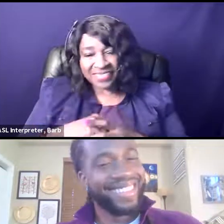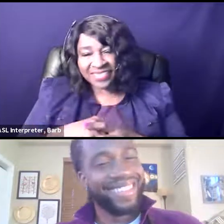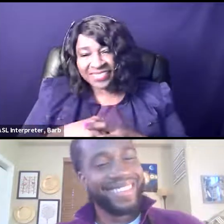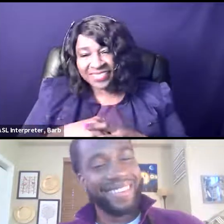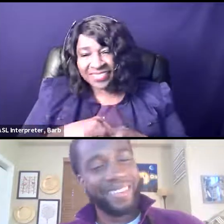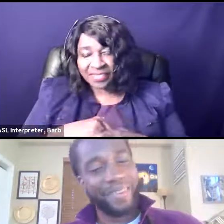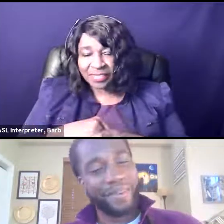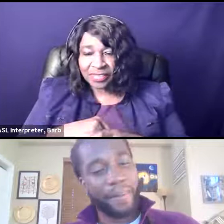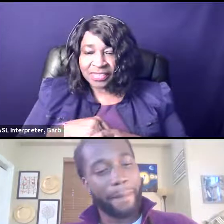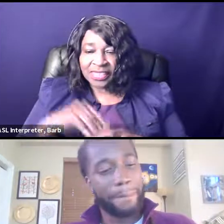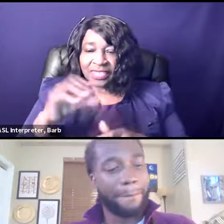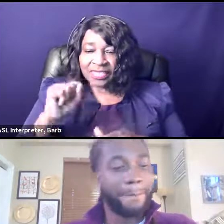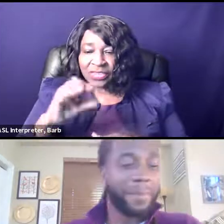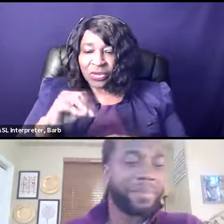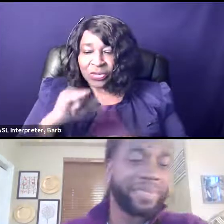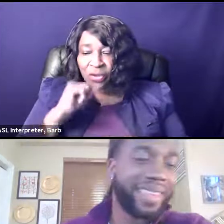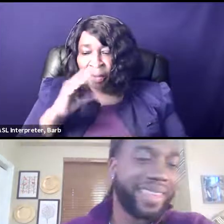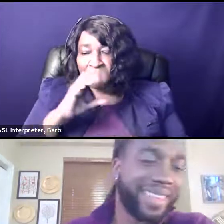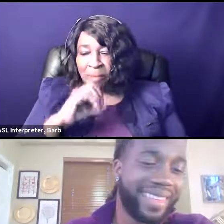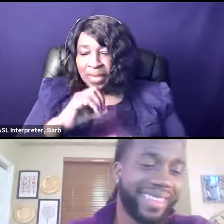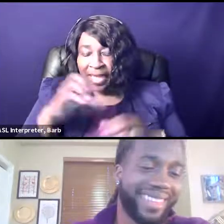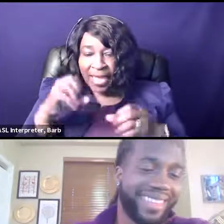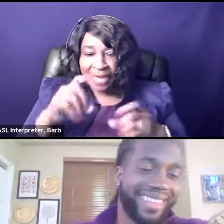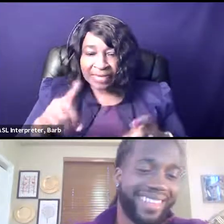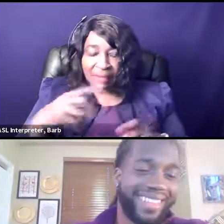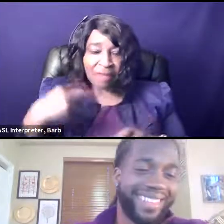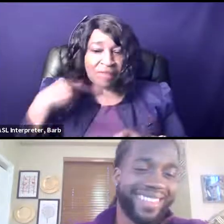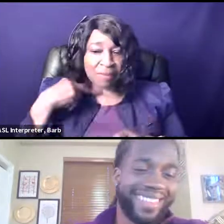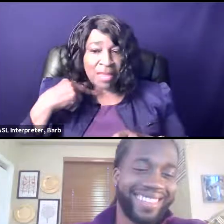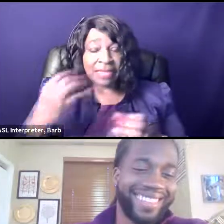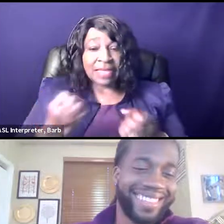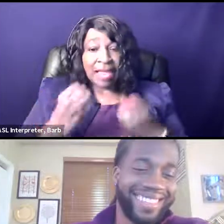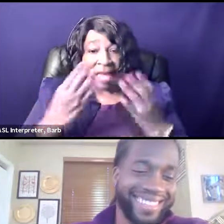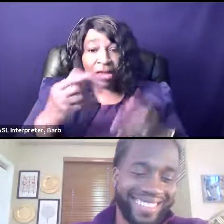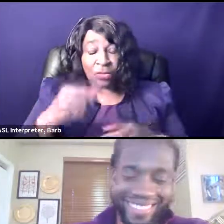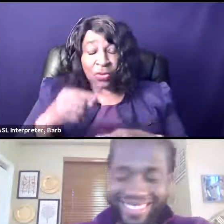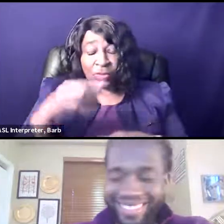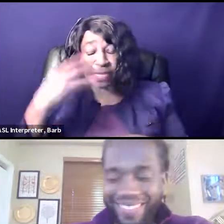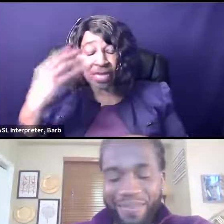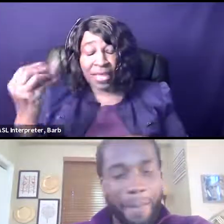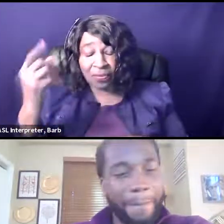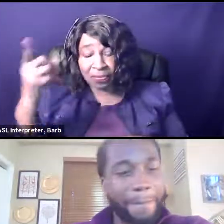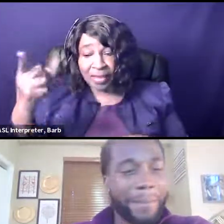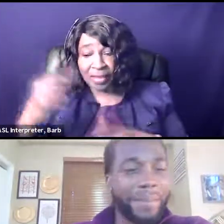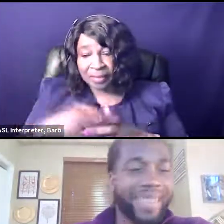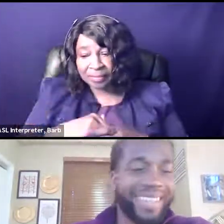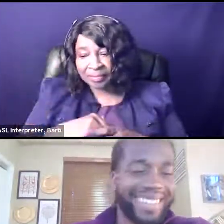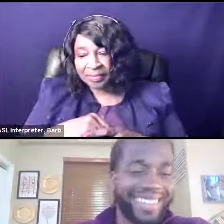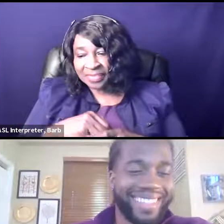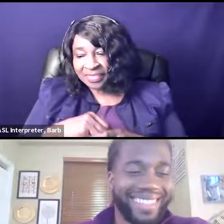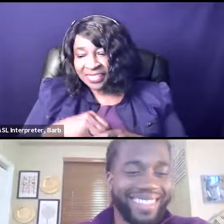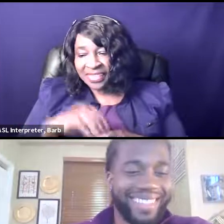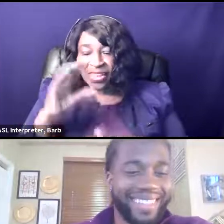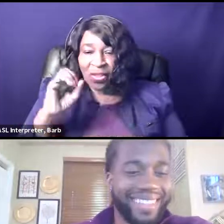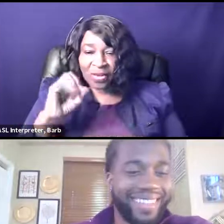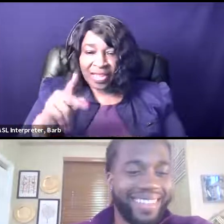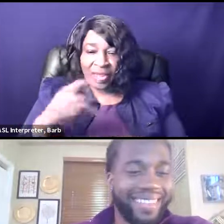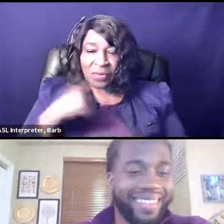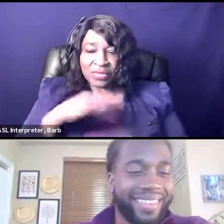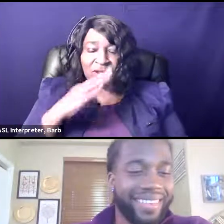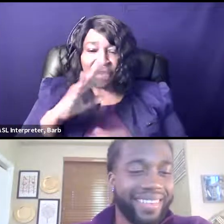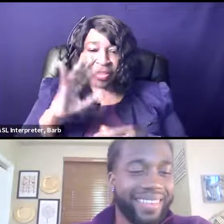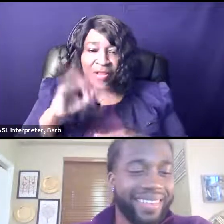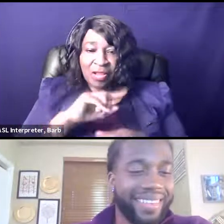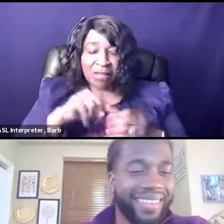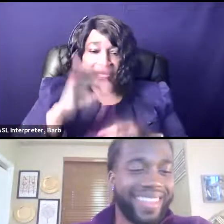you, Lester. Don't be an academic vampire because there's a lot of those out there. You said it. Man, listen, we'll talk about that. That's at